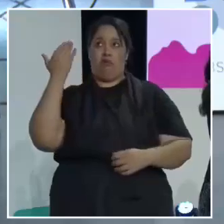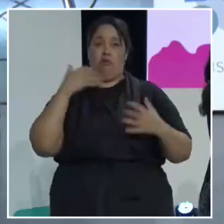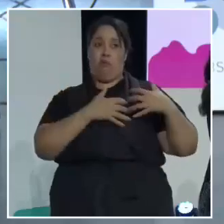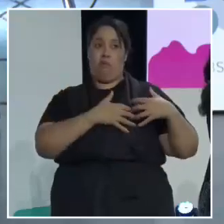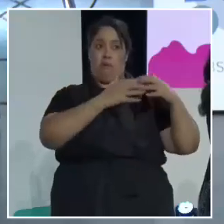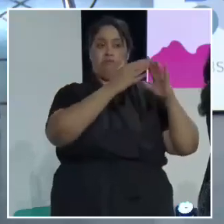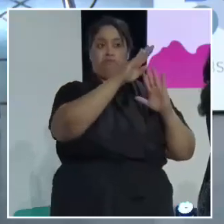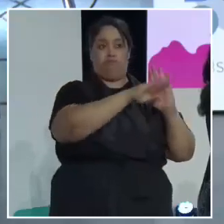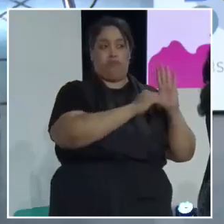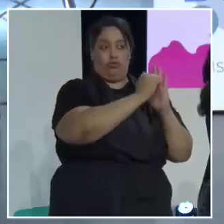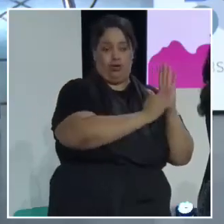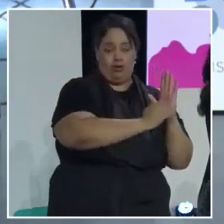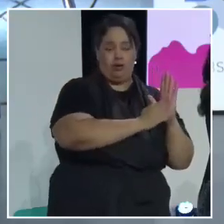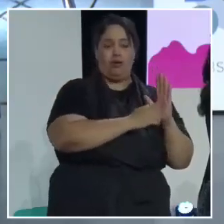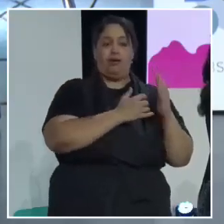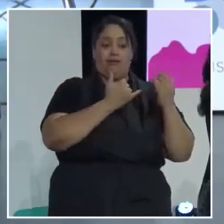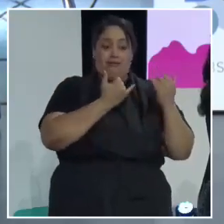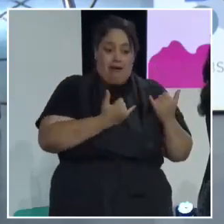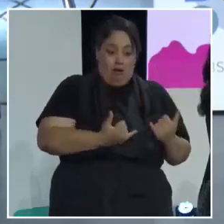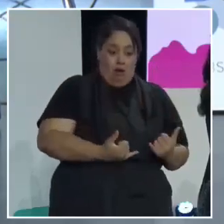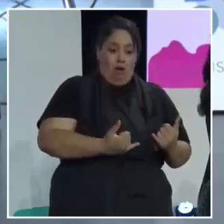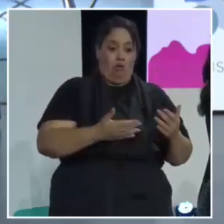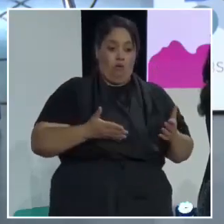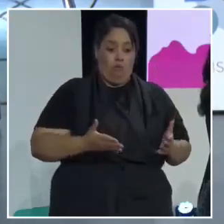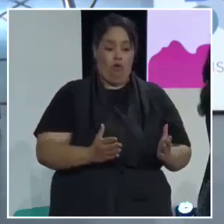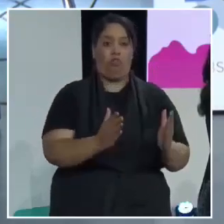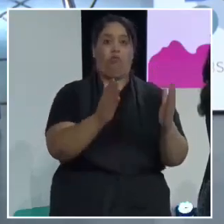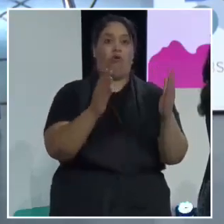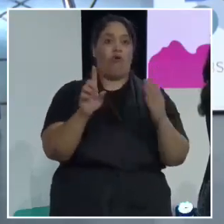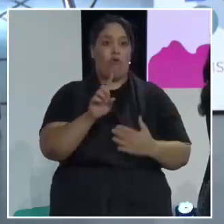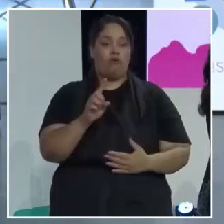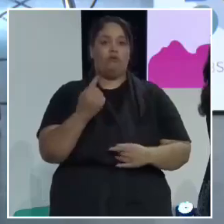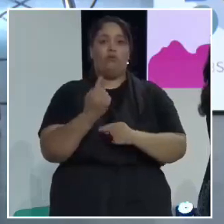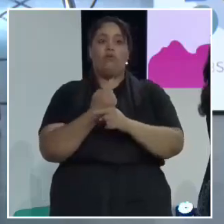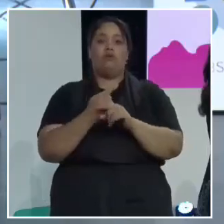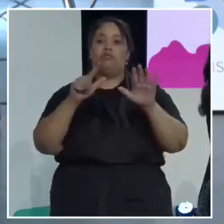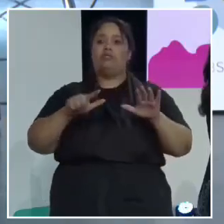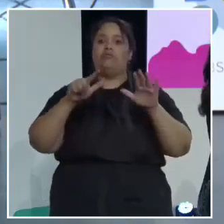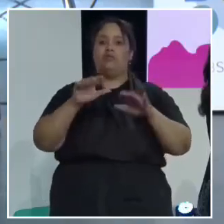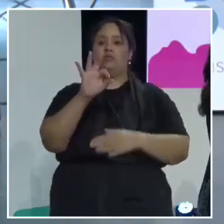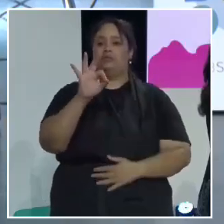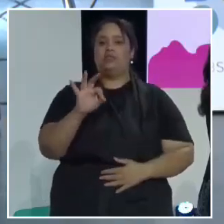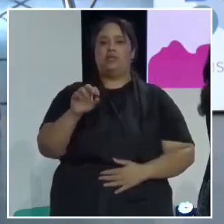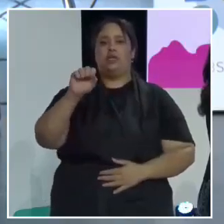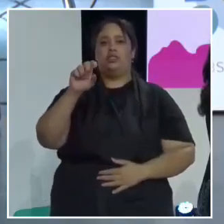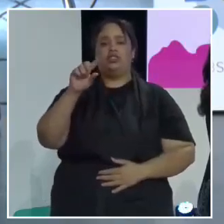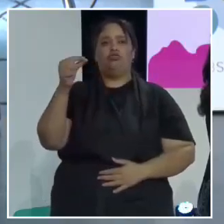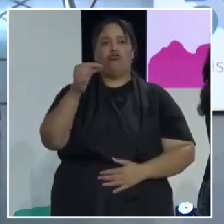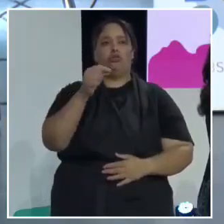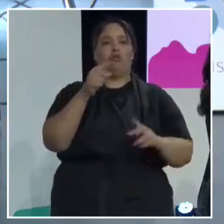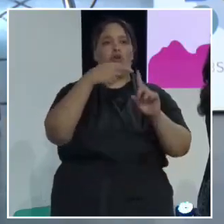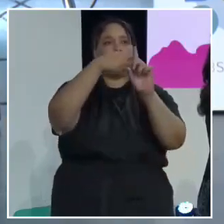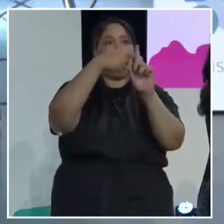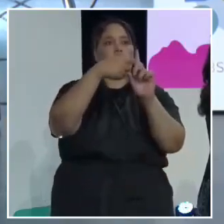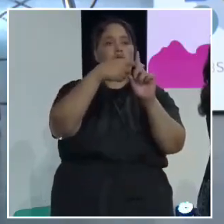now the harsh reality is only about 17% of the SDG targets